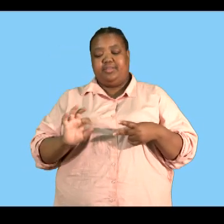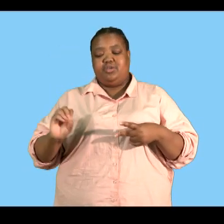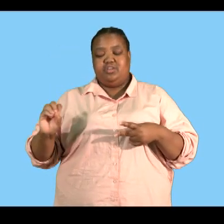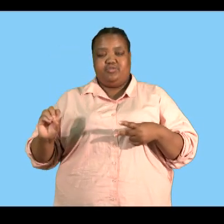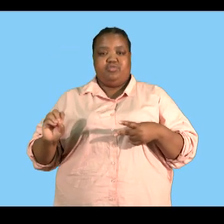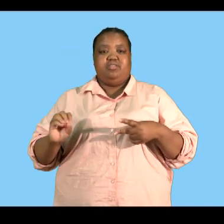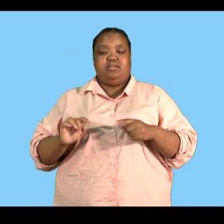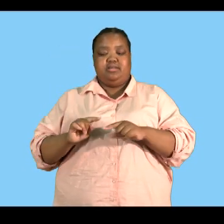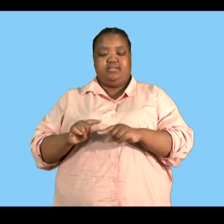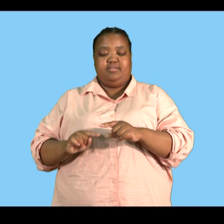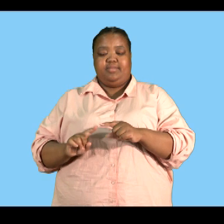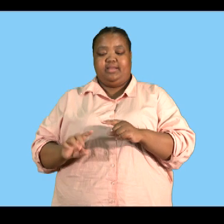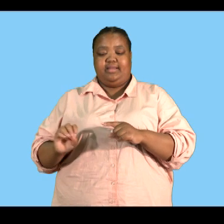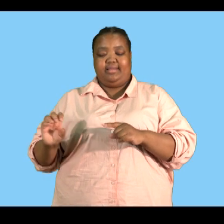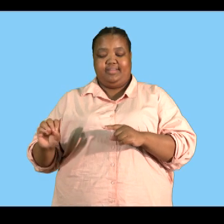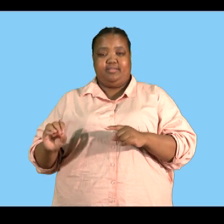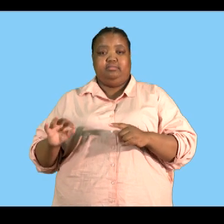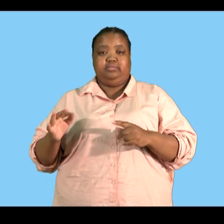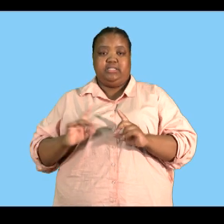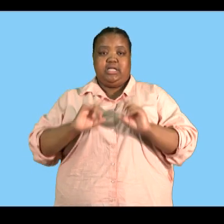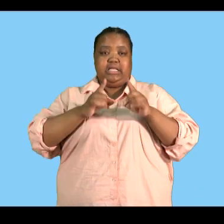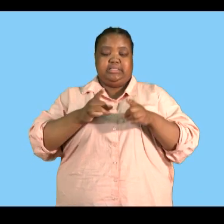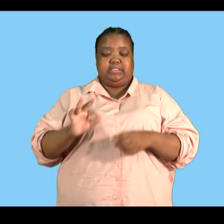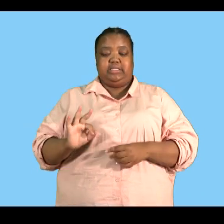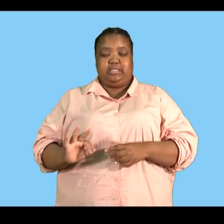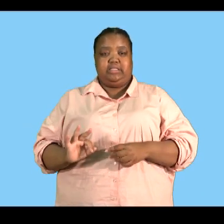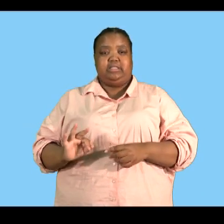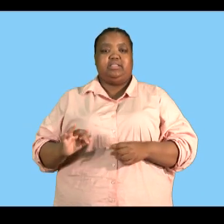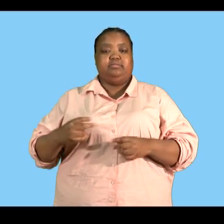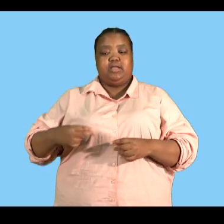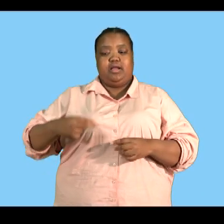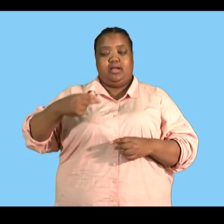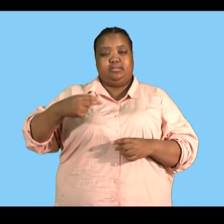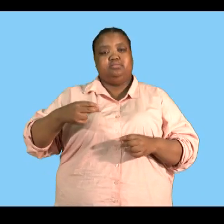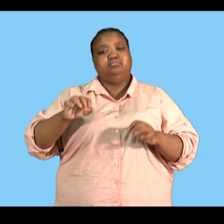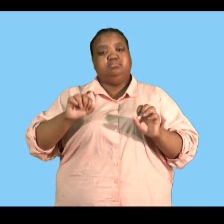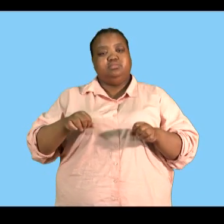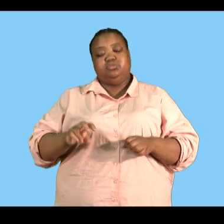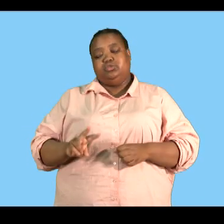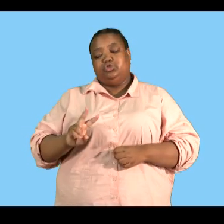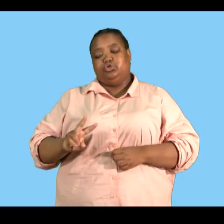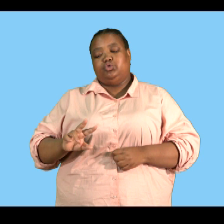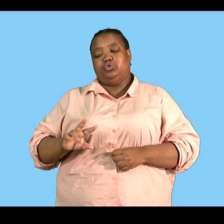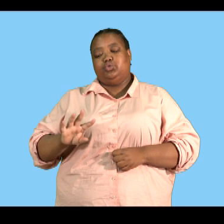have 300 divided by 100. We are going to have 3. Height-wise, we have